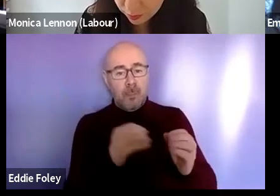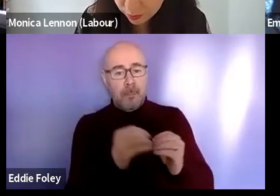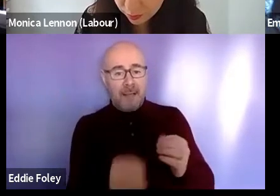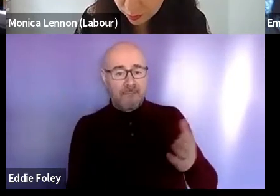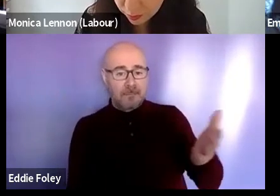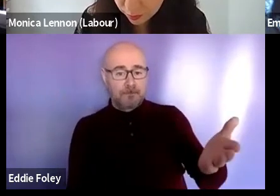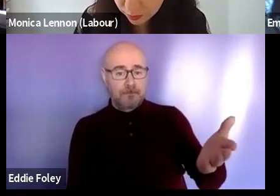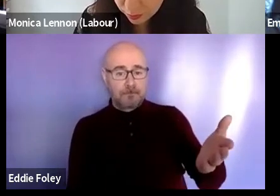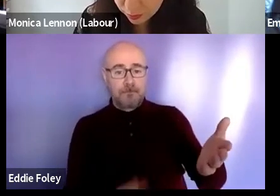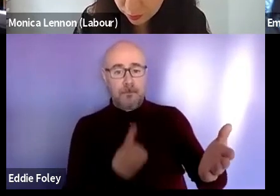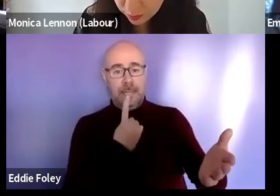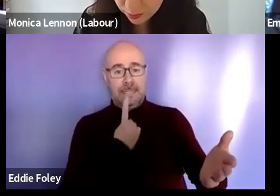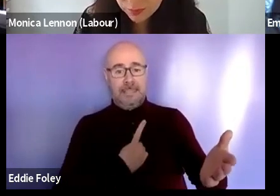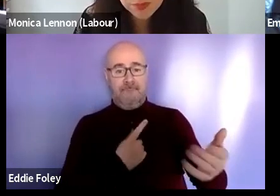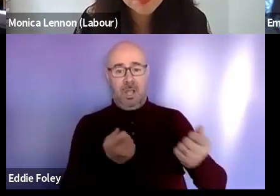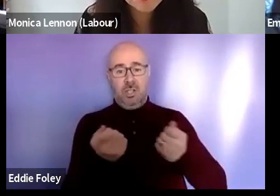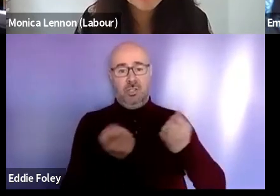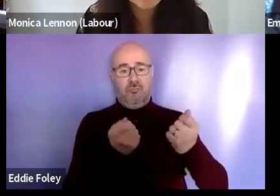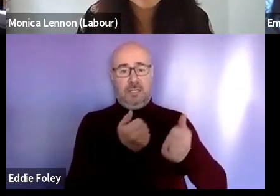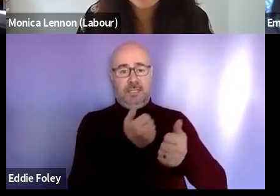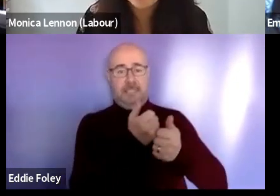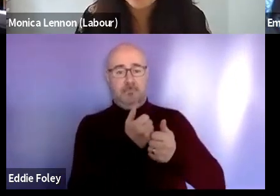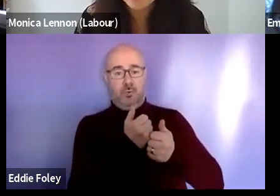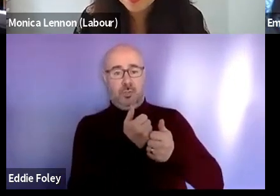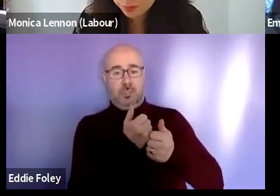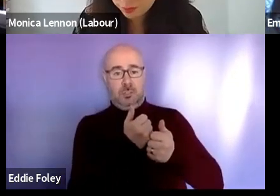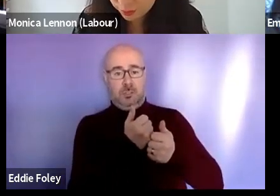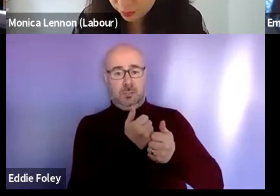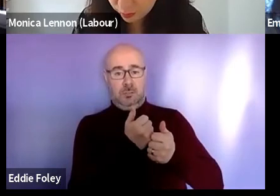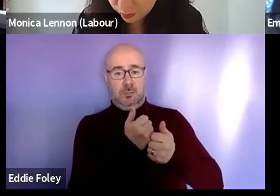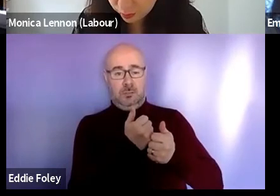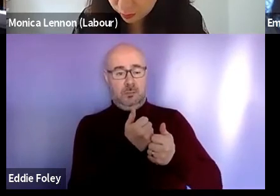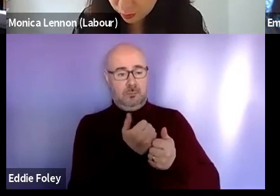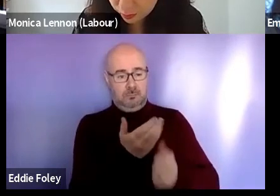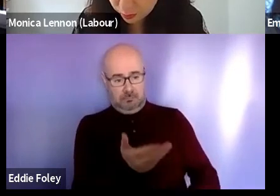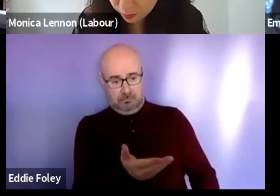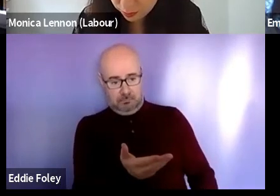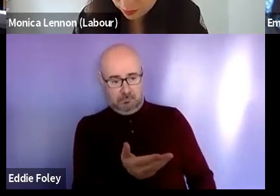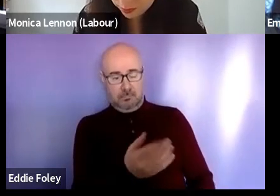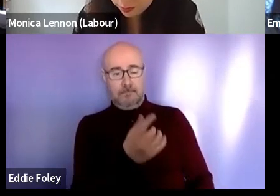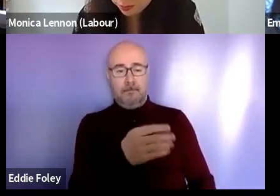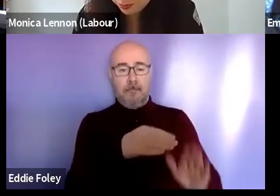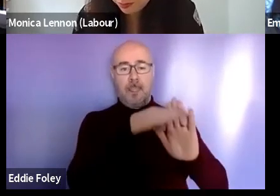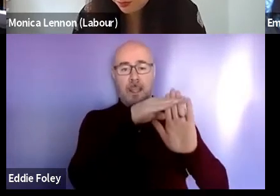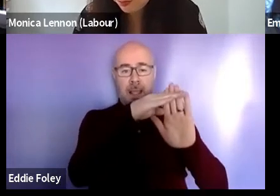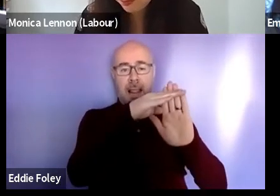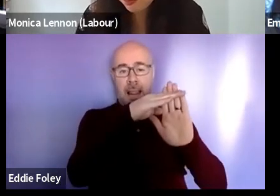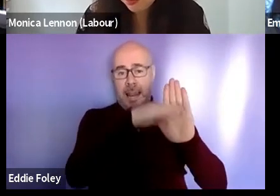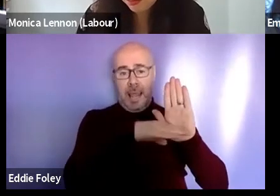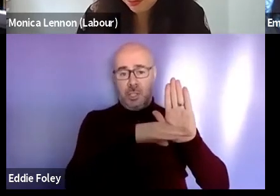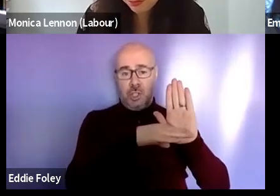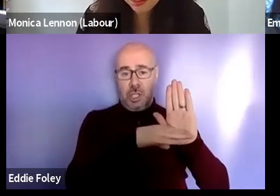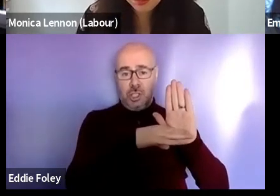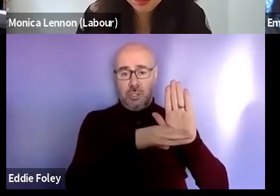self-directed support, and Catherine's point there. Legislation, absolutely good, doesn't